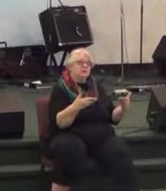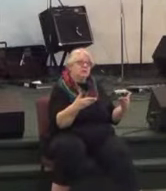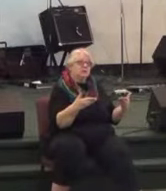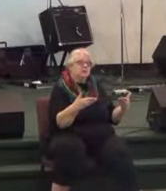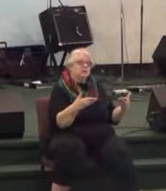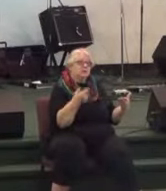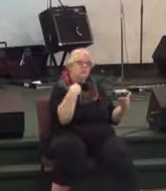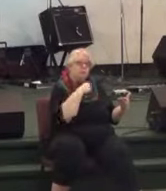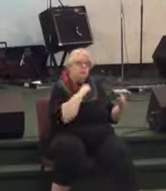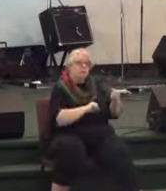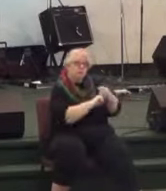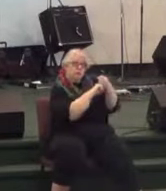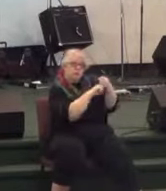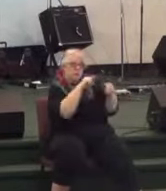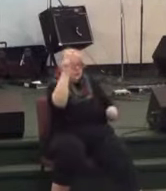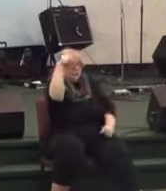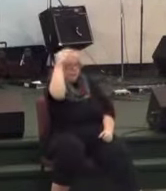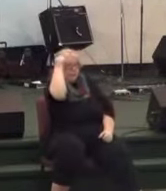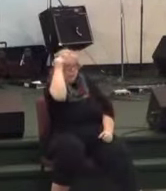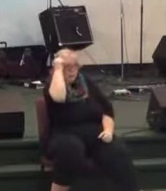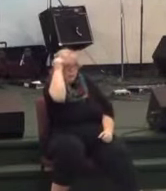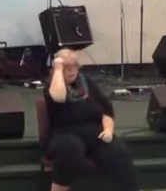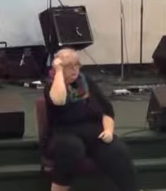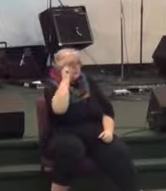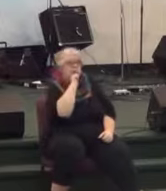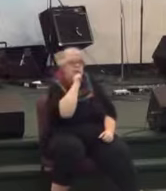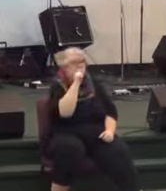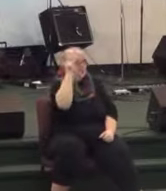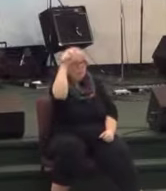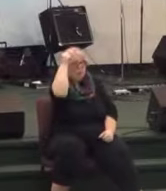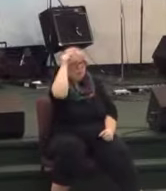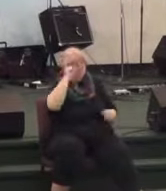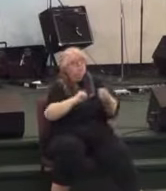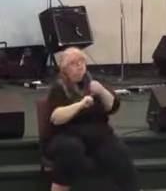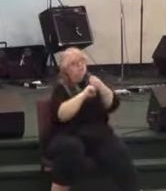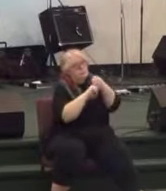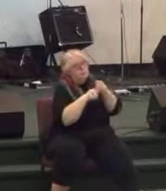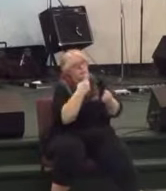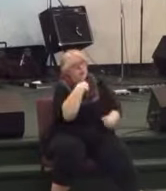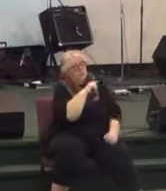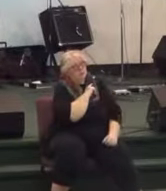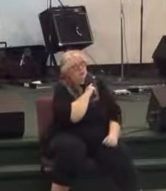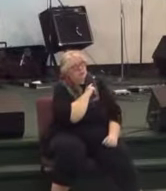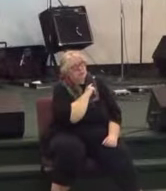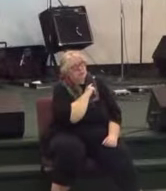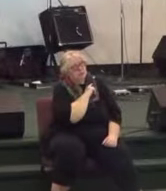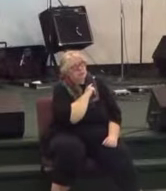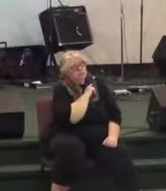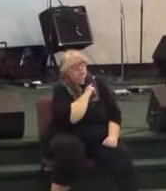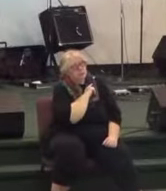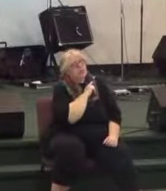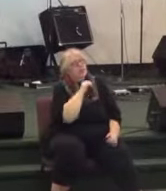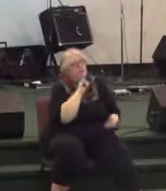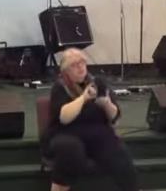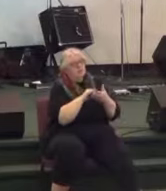church is growing and meeting the needs. And boy, does Herod get threatened.